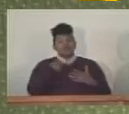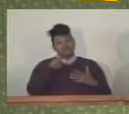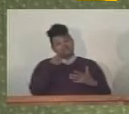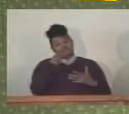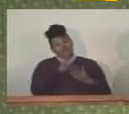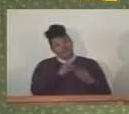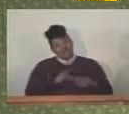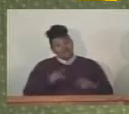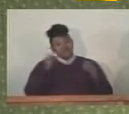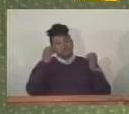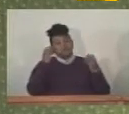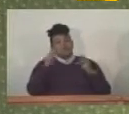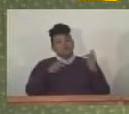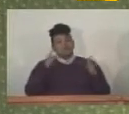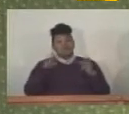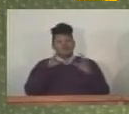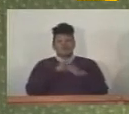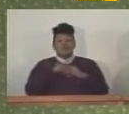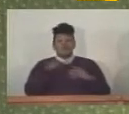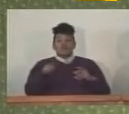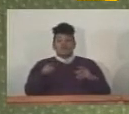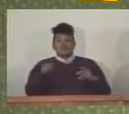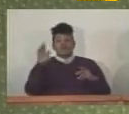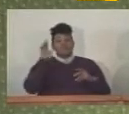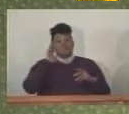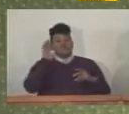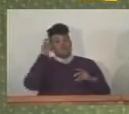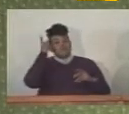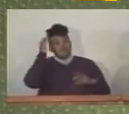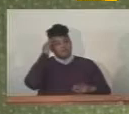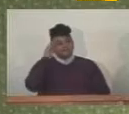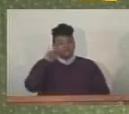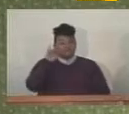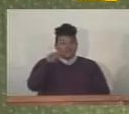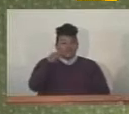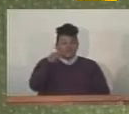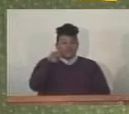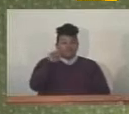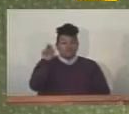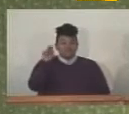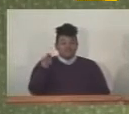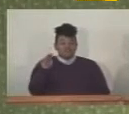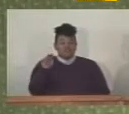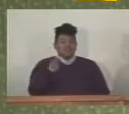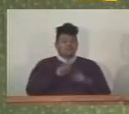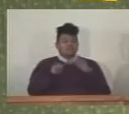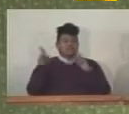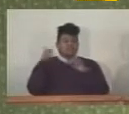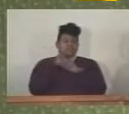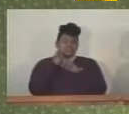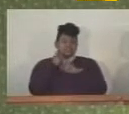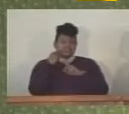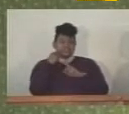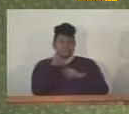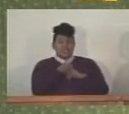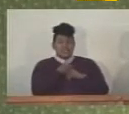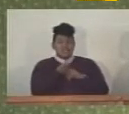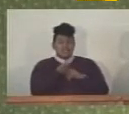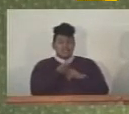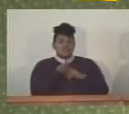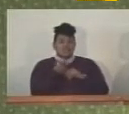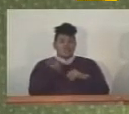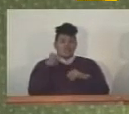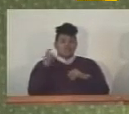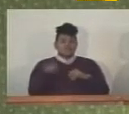his regards to a number of people, including former Prime Minister Pattison. But he indicated that